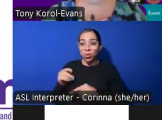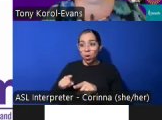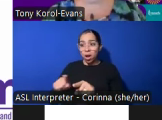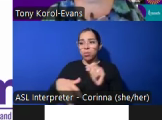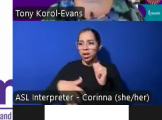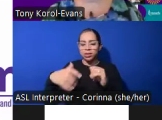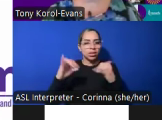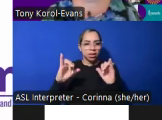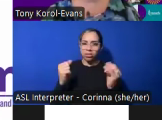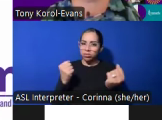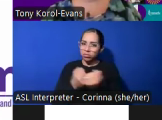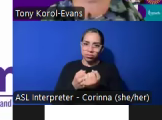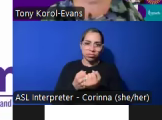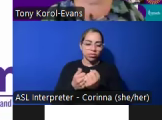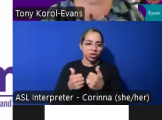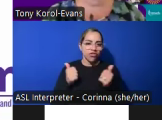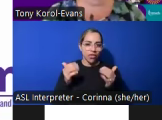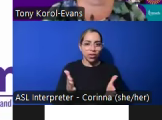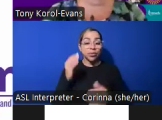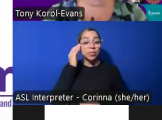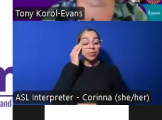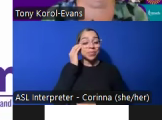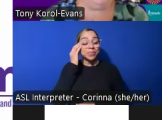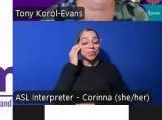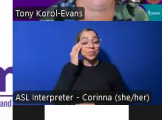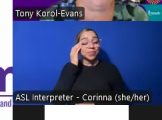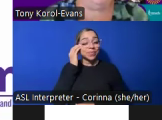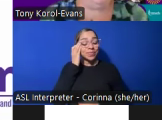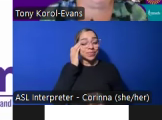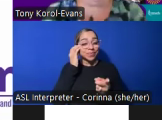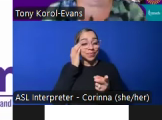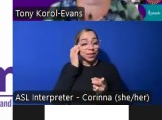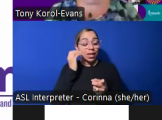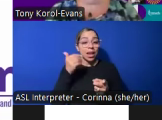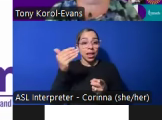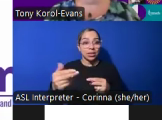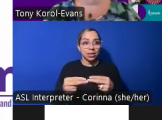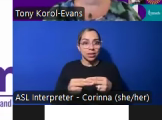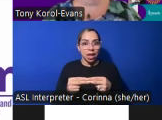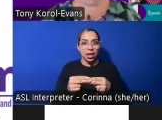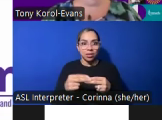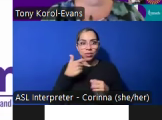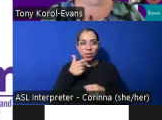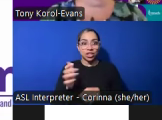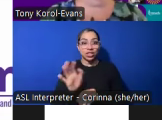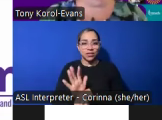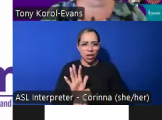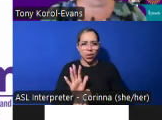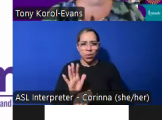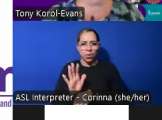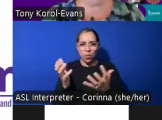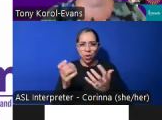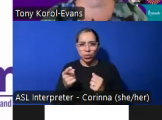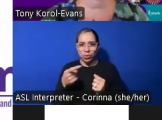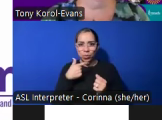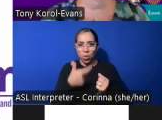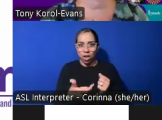So we're going to go to the next slide, and there's a video here that I want you to see, and then we'll talk about it a little bit afterwards.